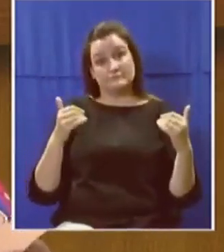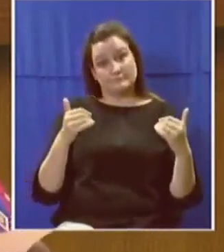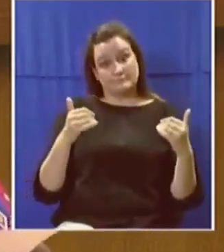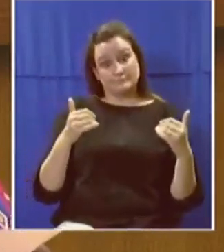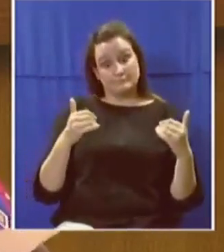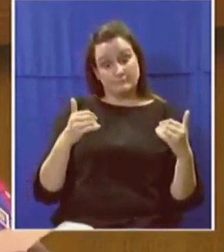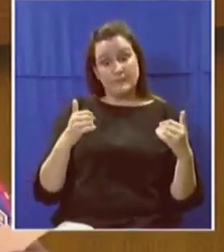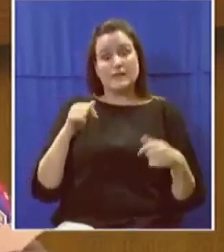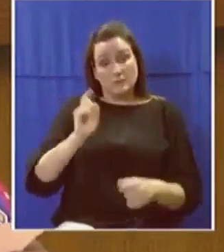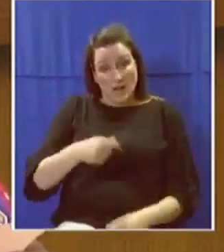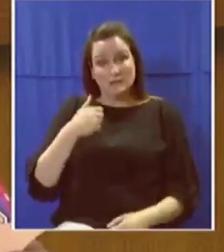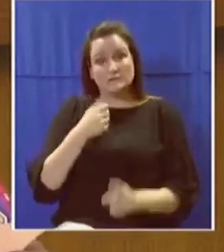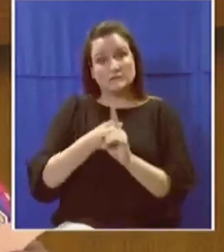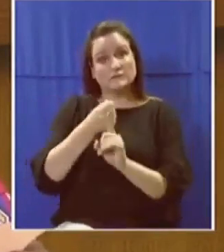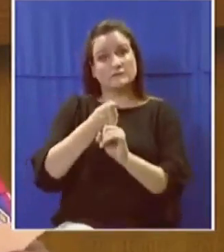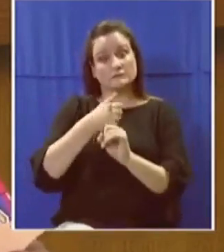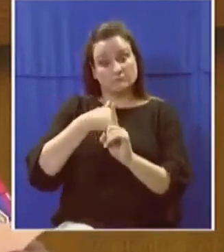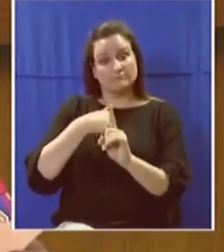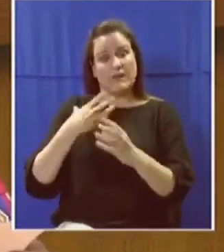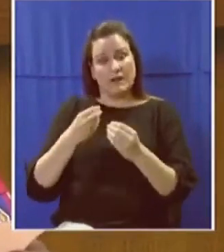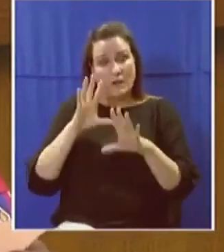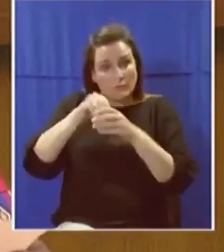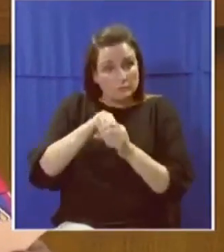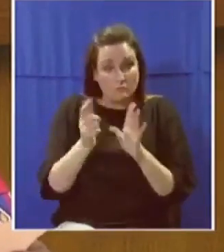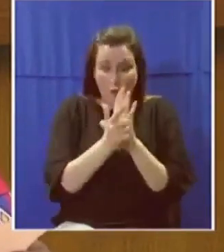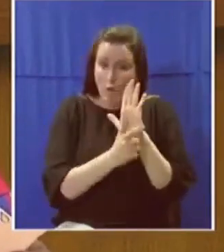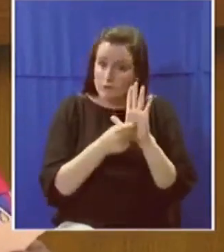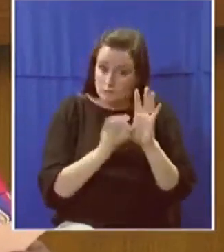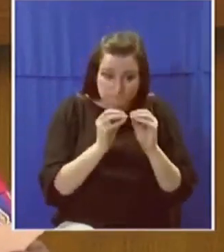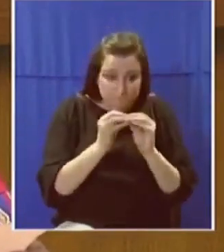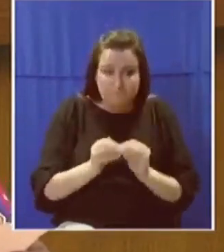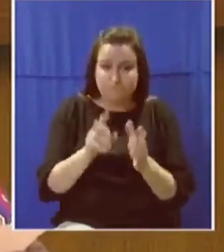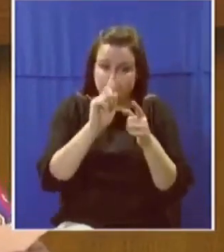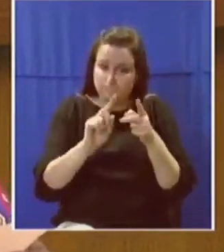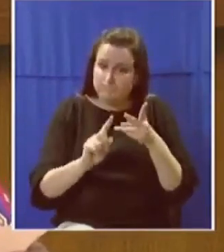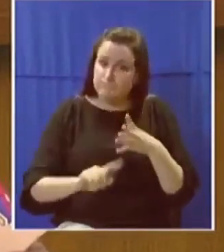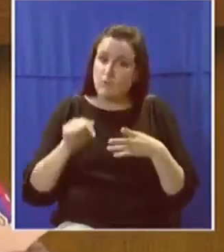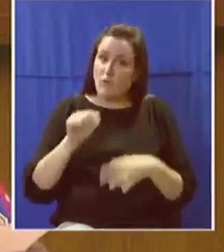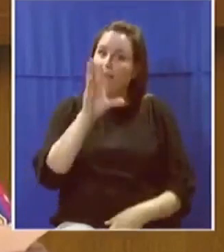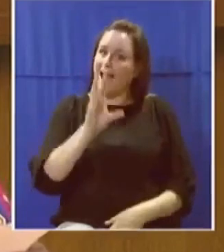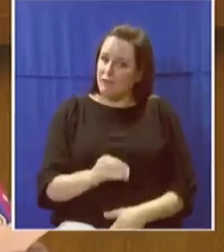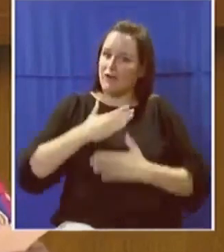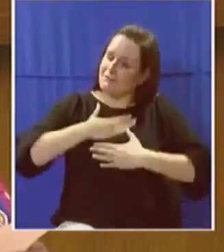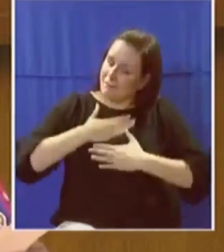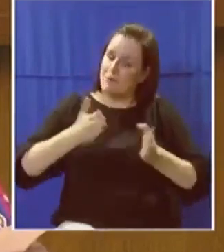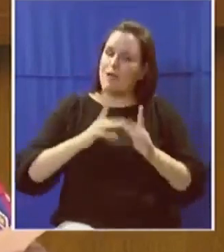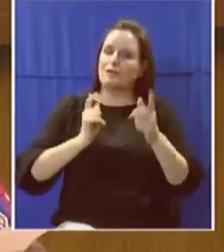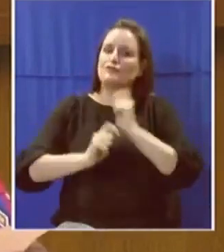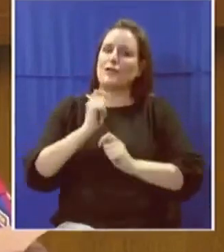overarching legislative making powers for areas which deal with exclusive African trade.